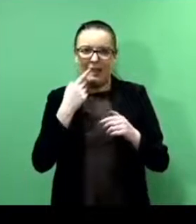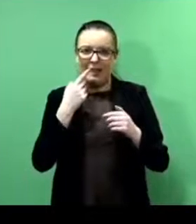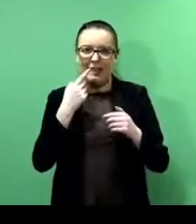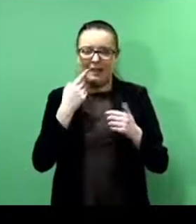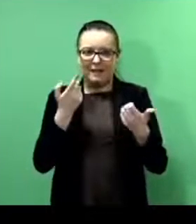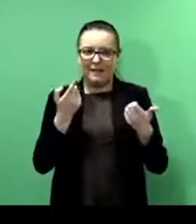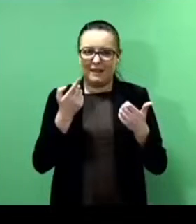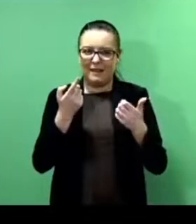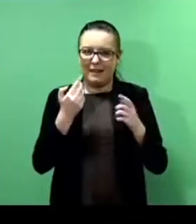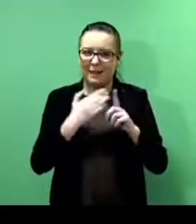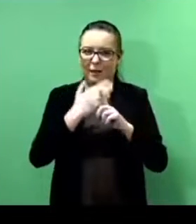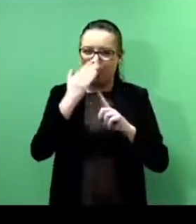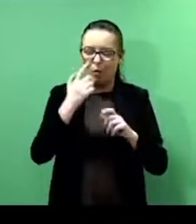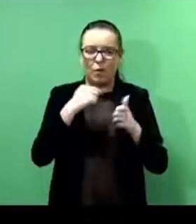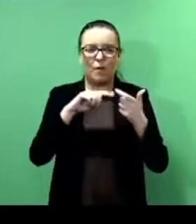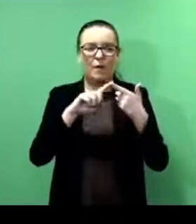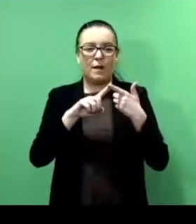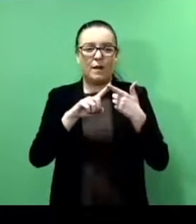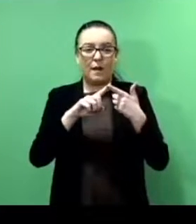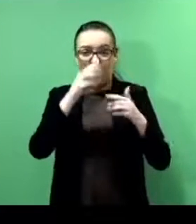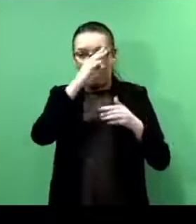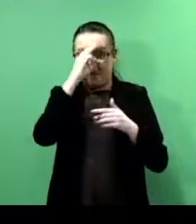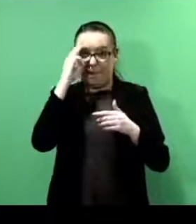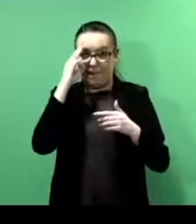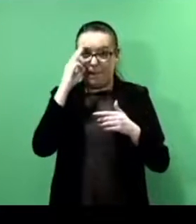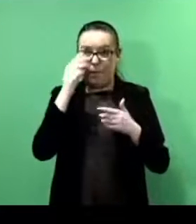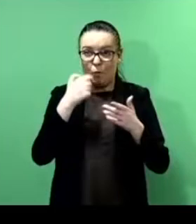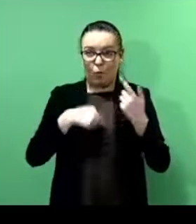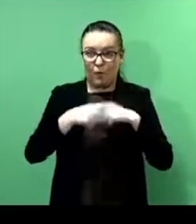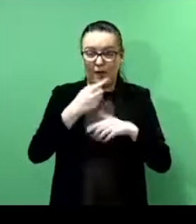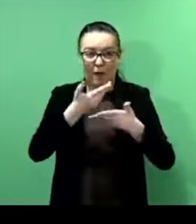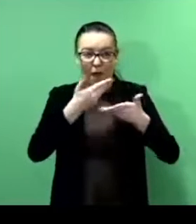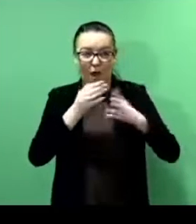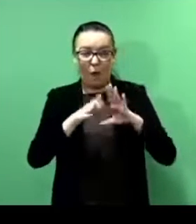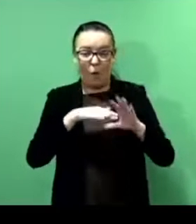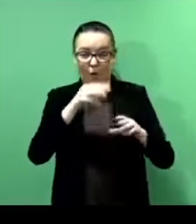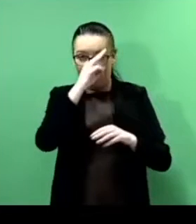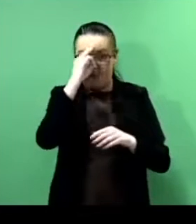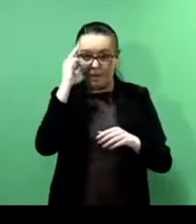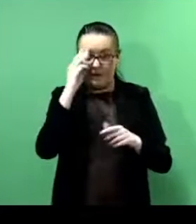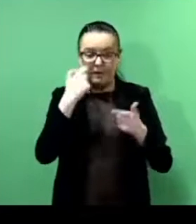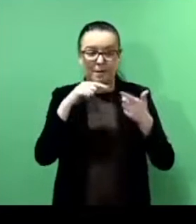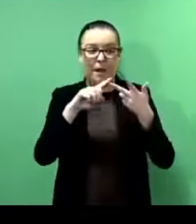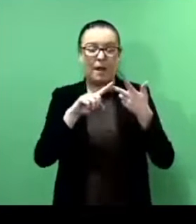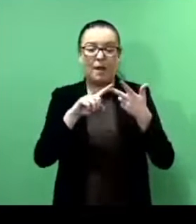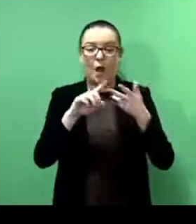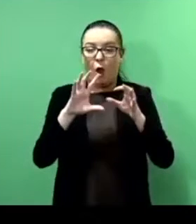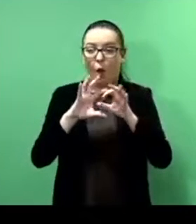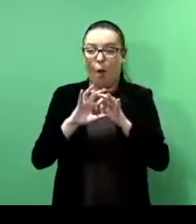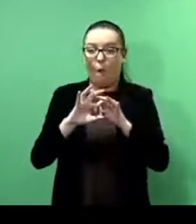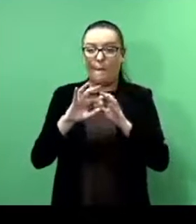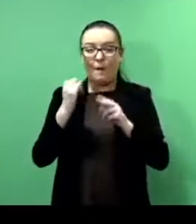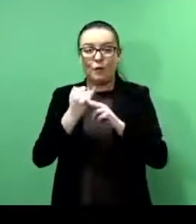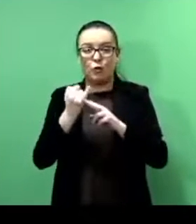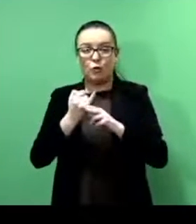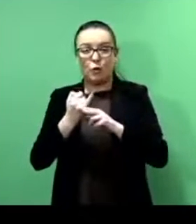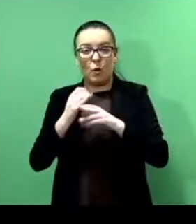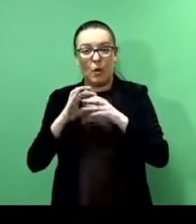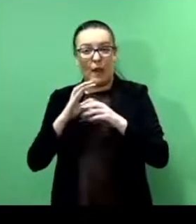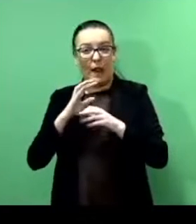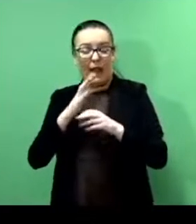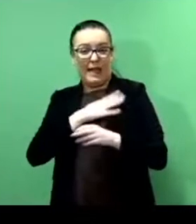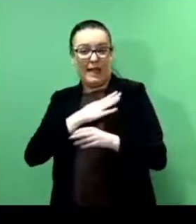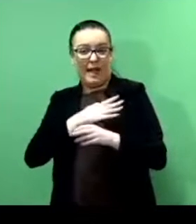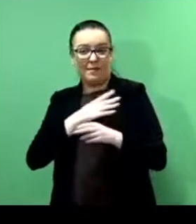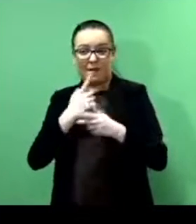were trying to say, look, we can take some of the work away from your desk. The homeschool liaisons who are already in these schools were trying to say, we can take away some of your work